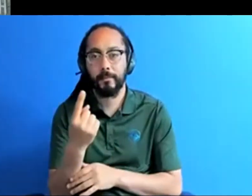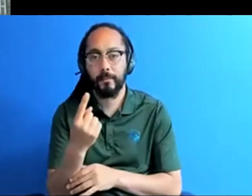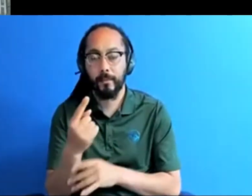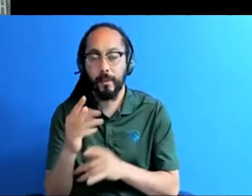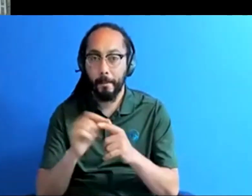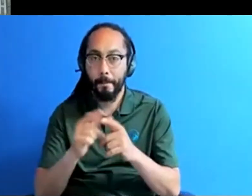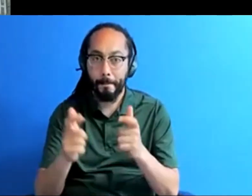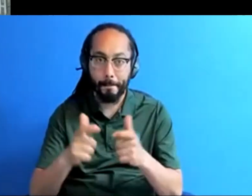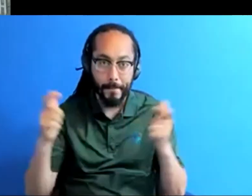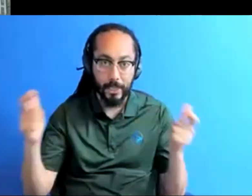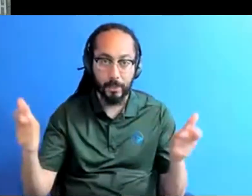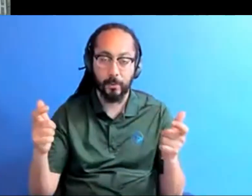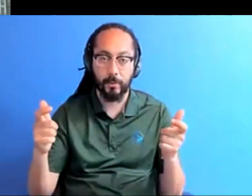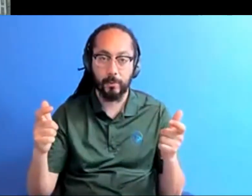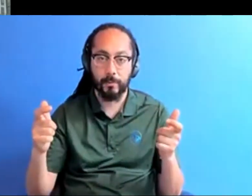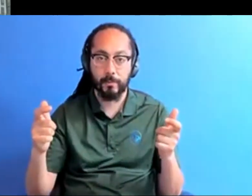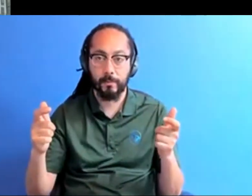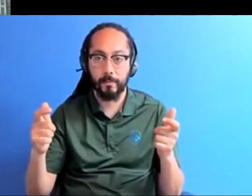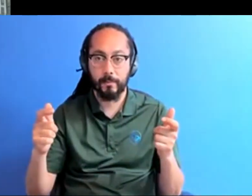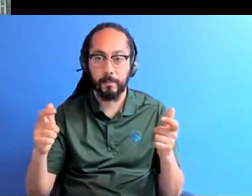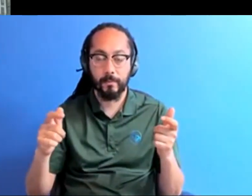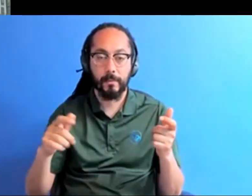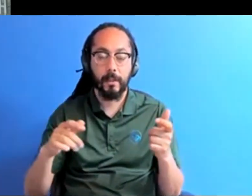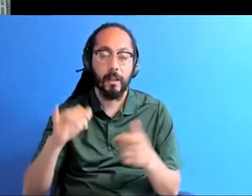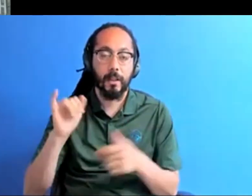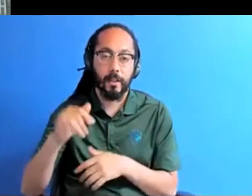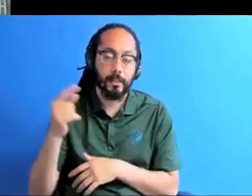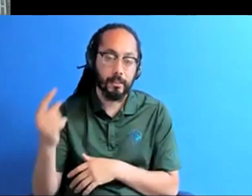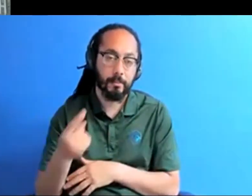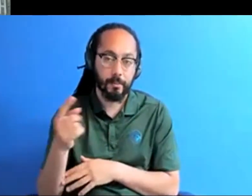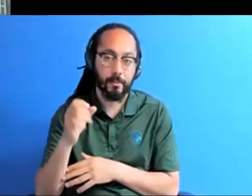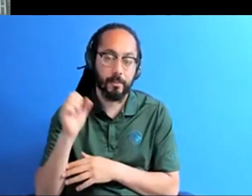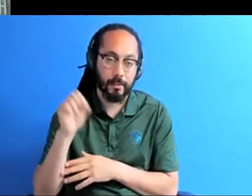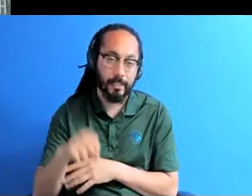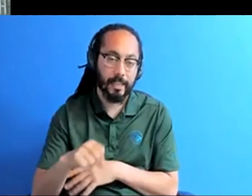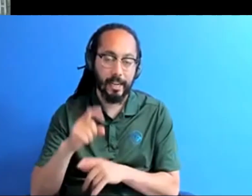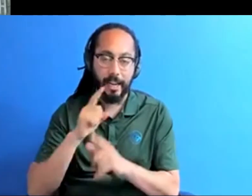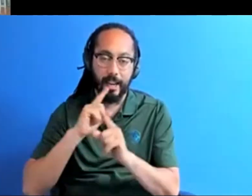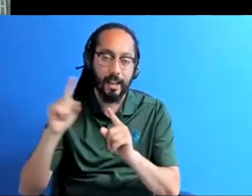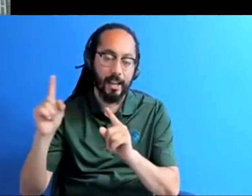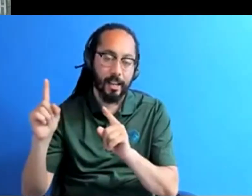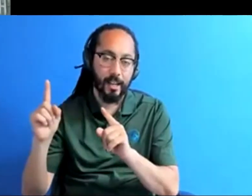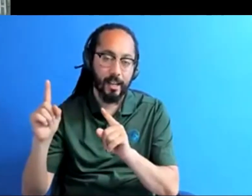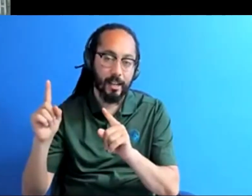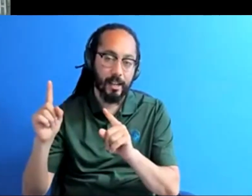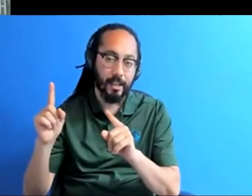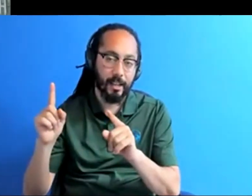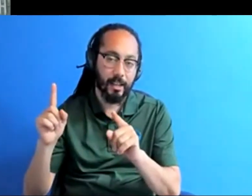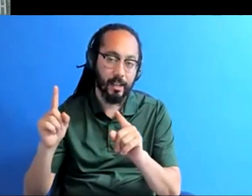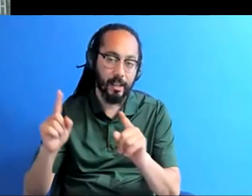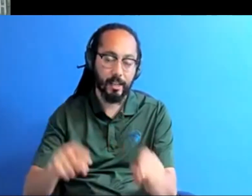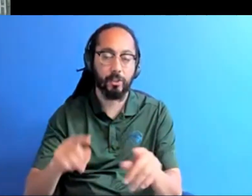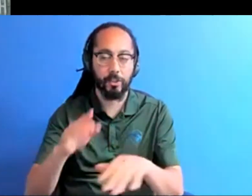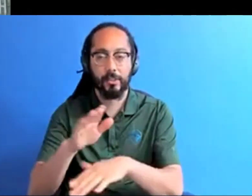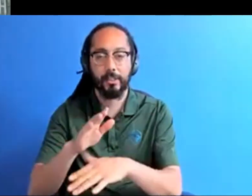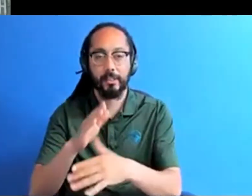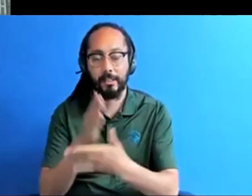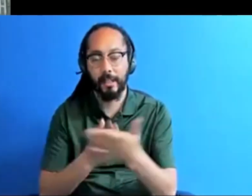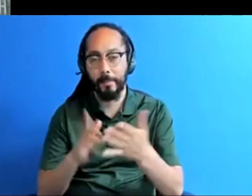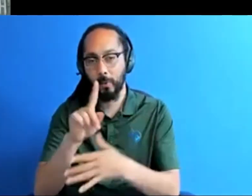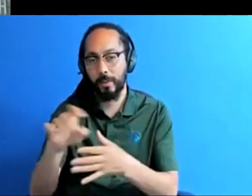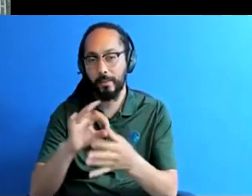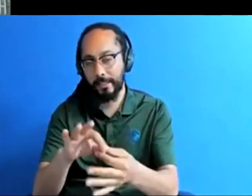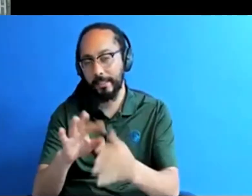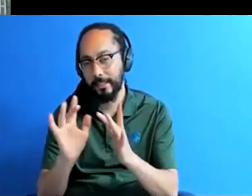bigger in scope, that would be able to answer some of the questions that were asked in